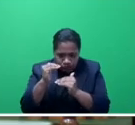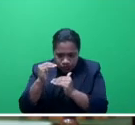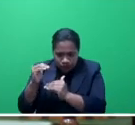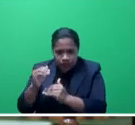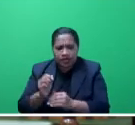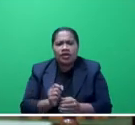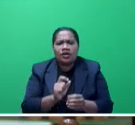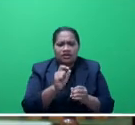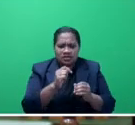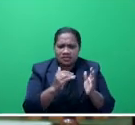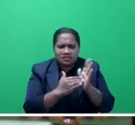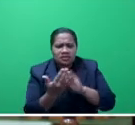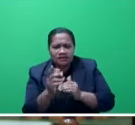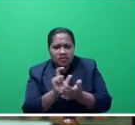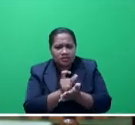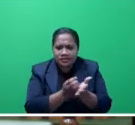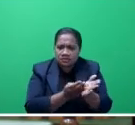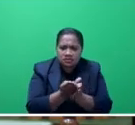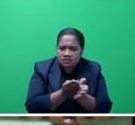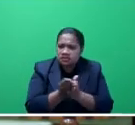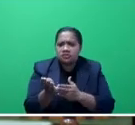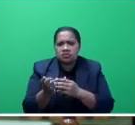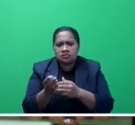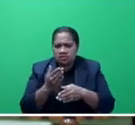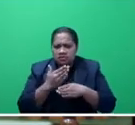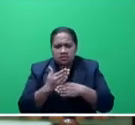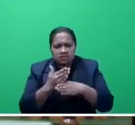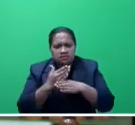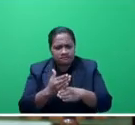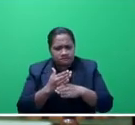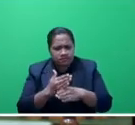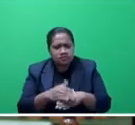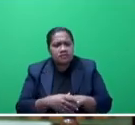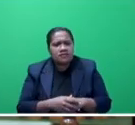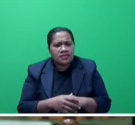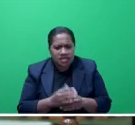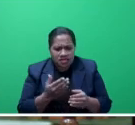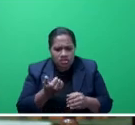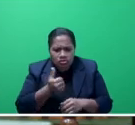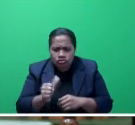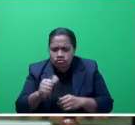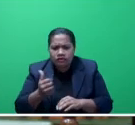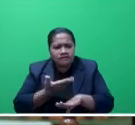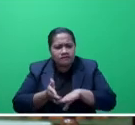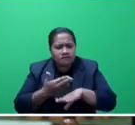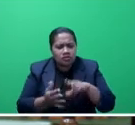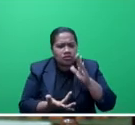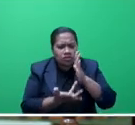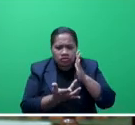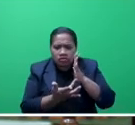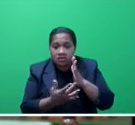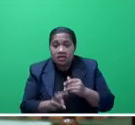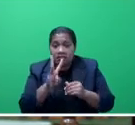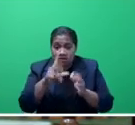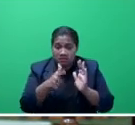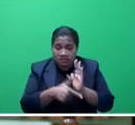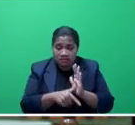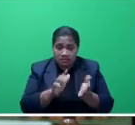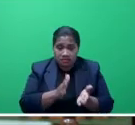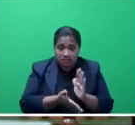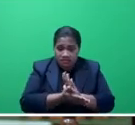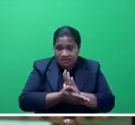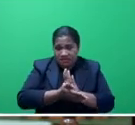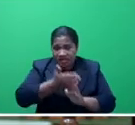service, improved operational efficiency, use of new technology, and over 3 times higher inflows of